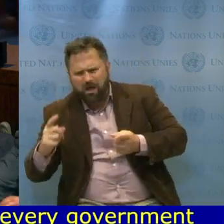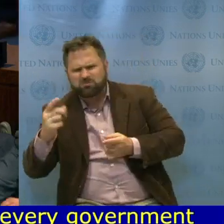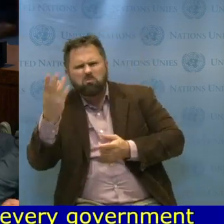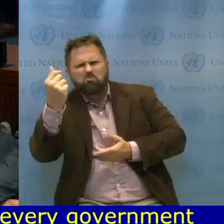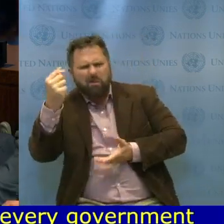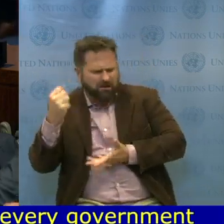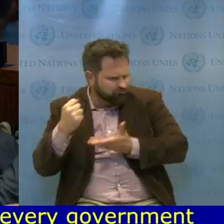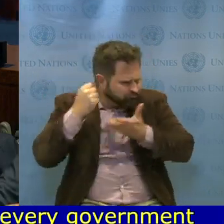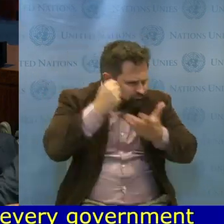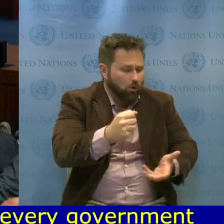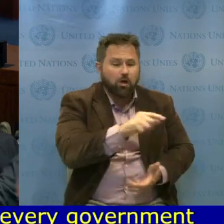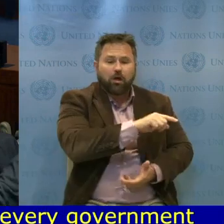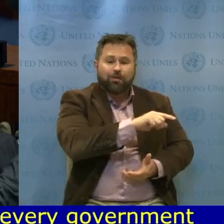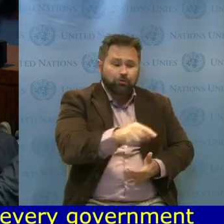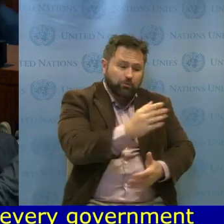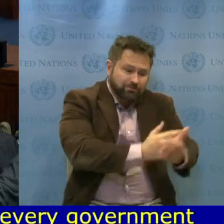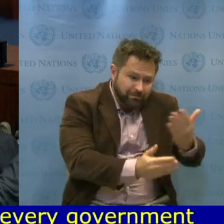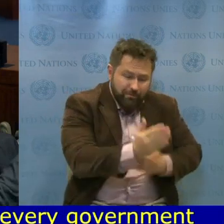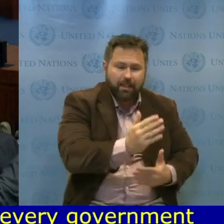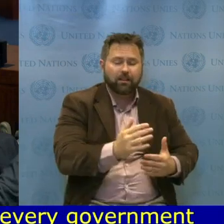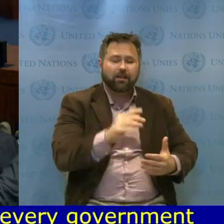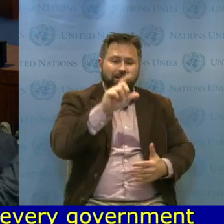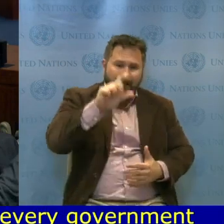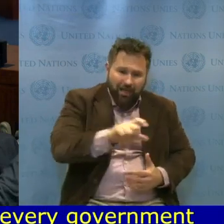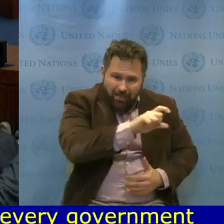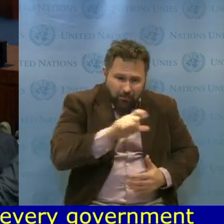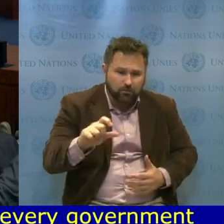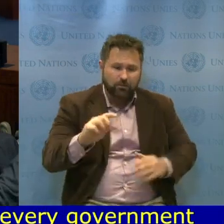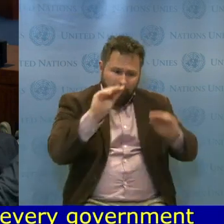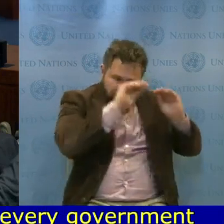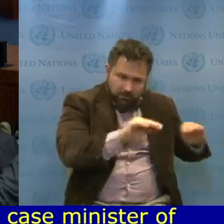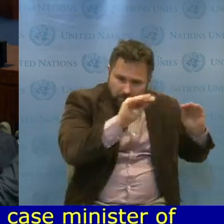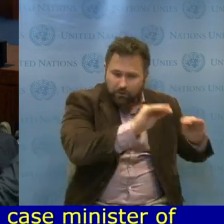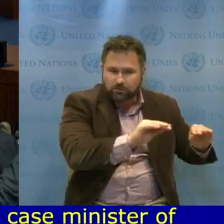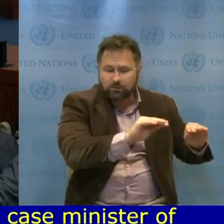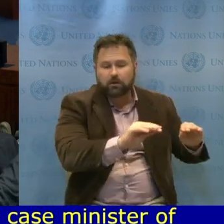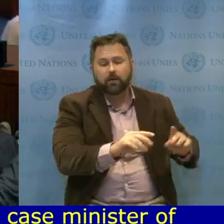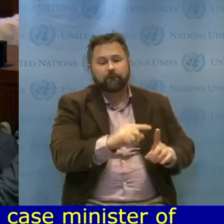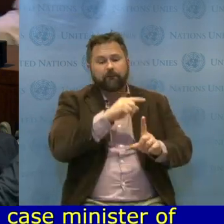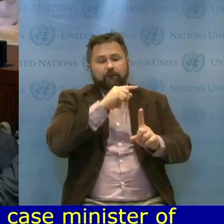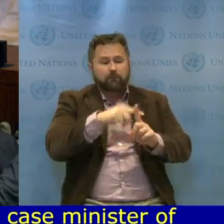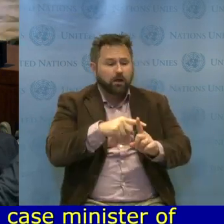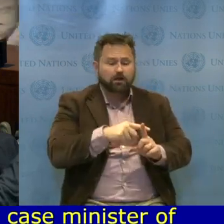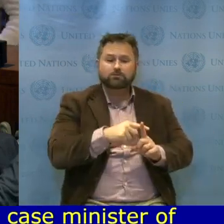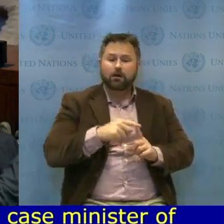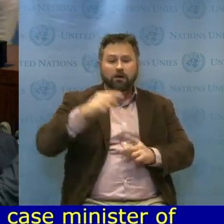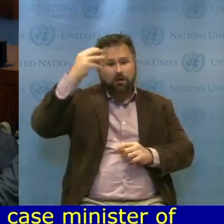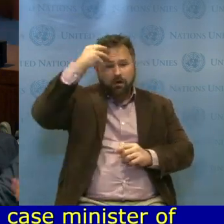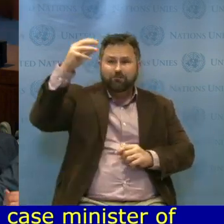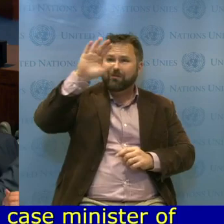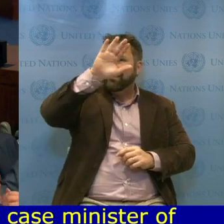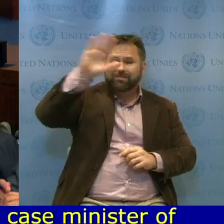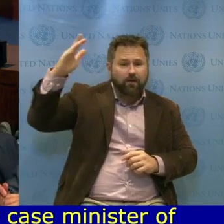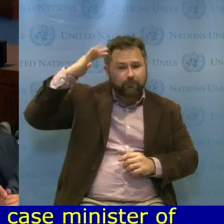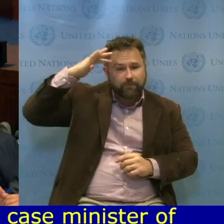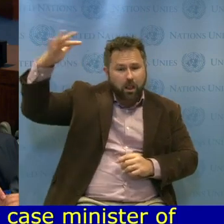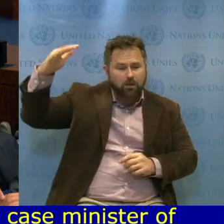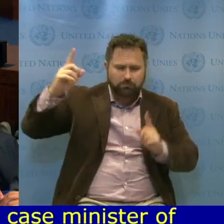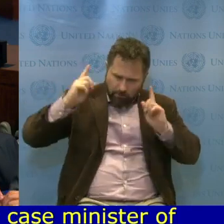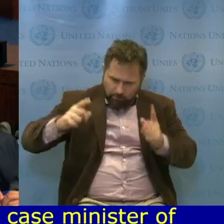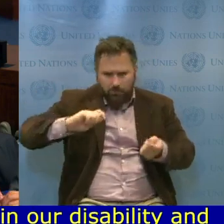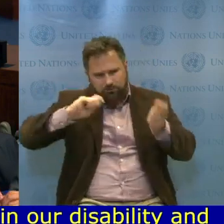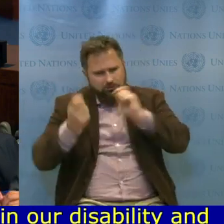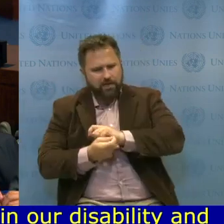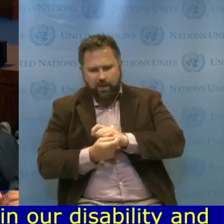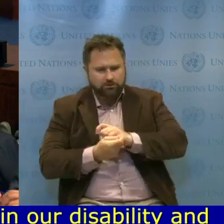education services that happen, and that we also have to ensure that the mindset in governments changes towards